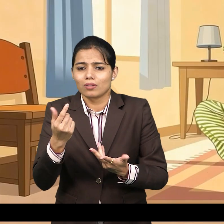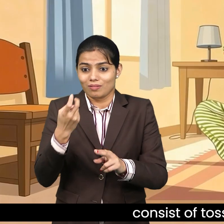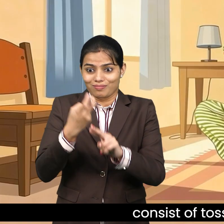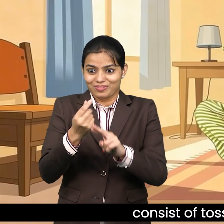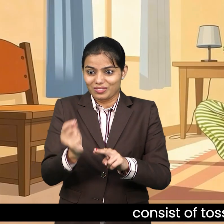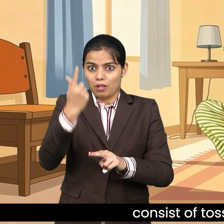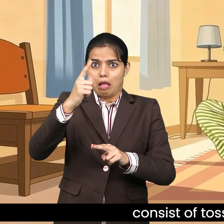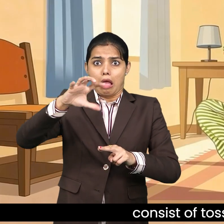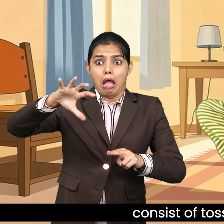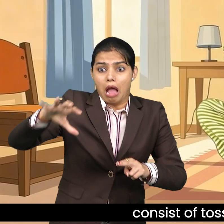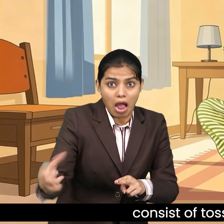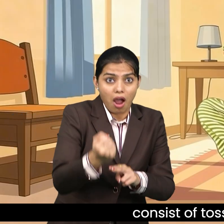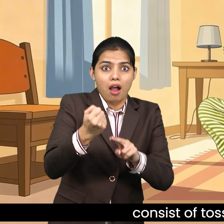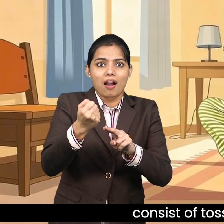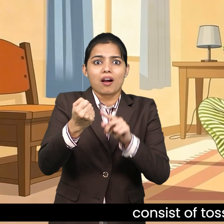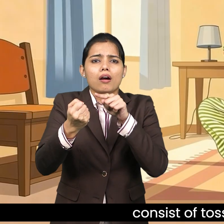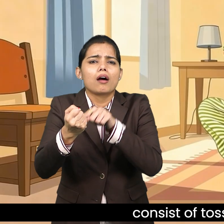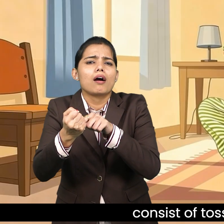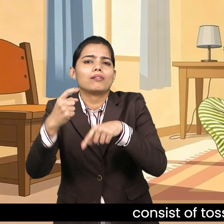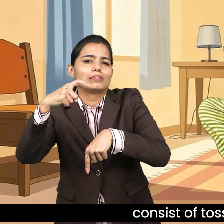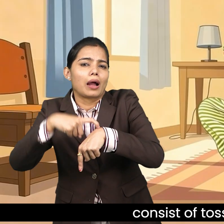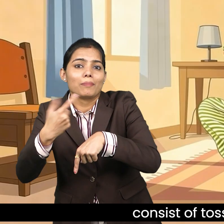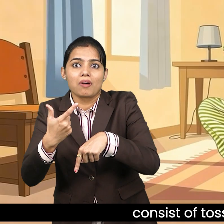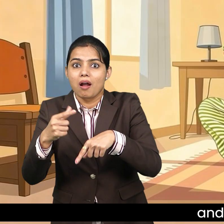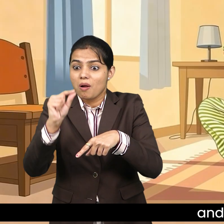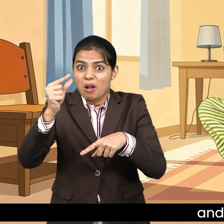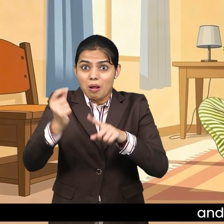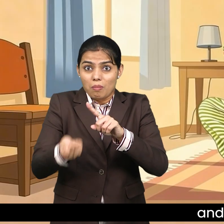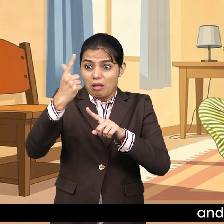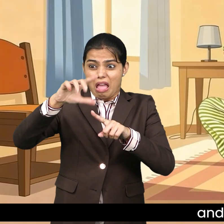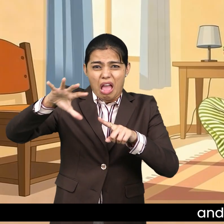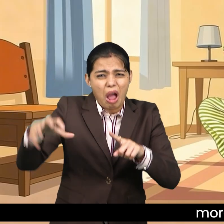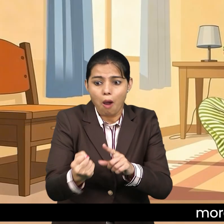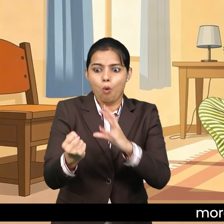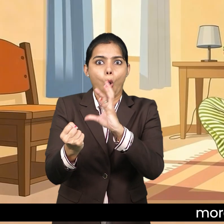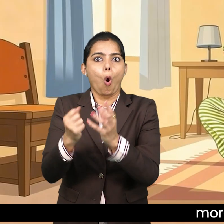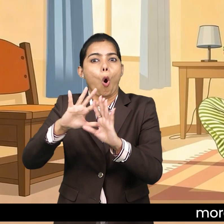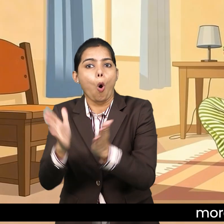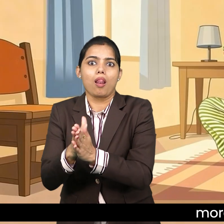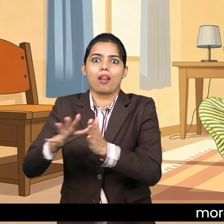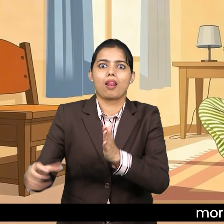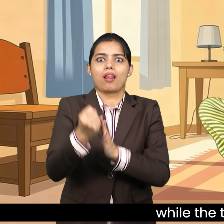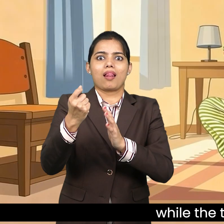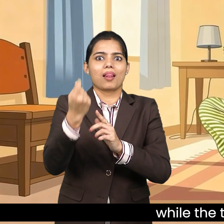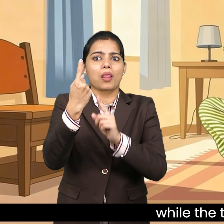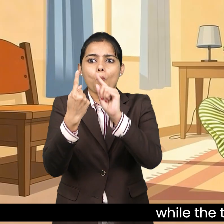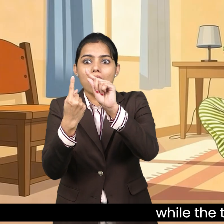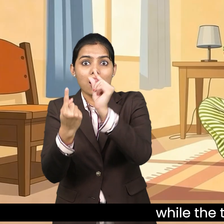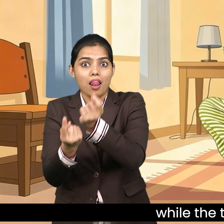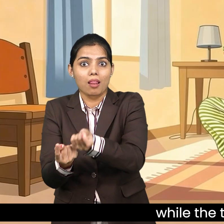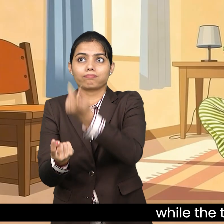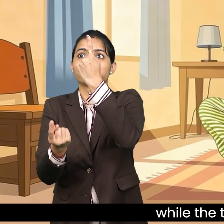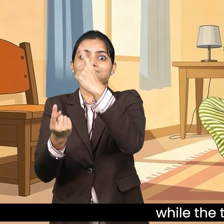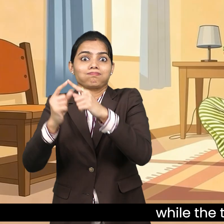The steps consist of tossing up one stone at a time and picking up one or more from the ground while the